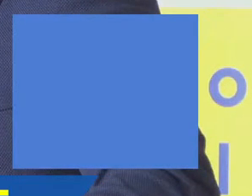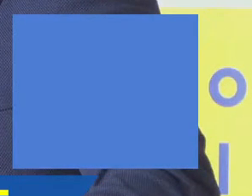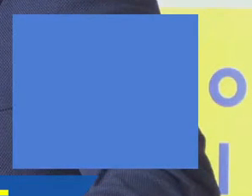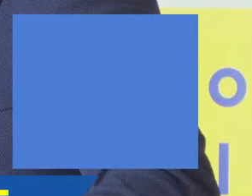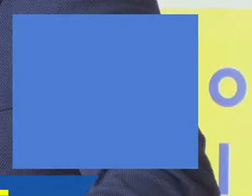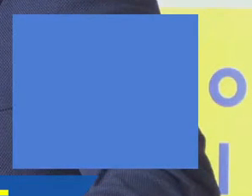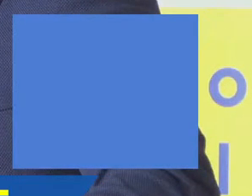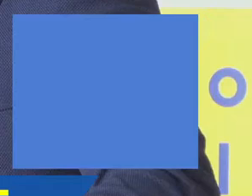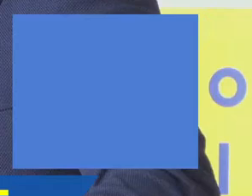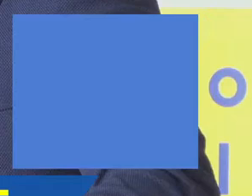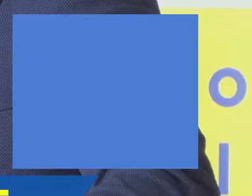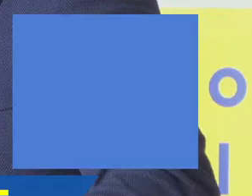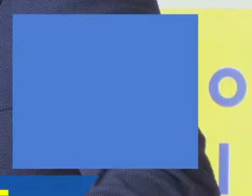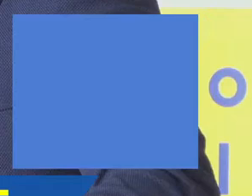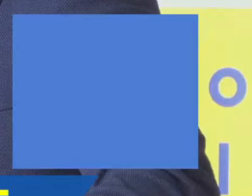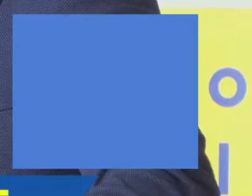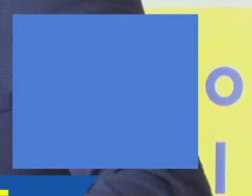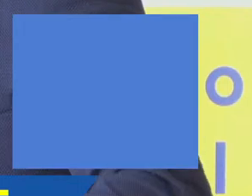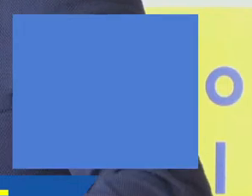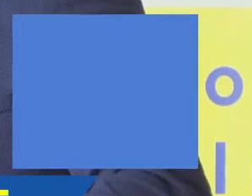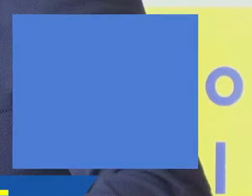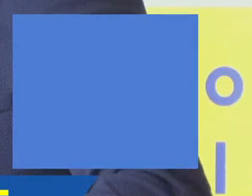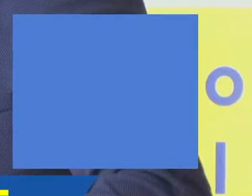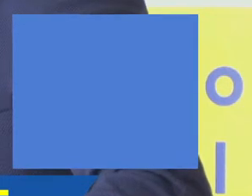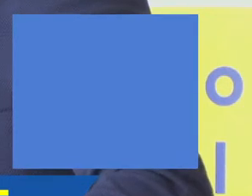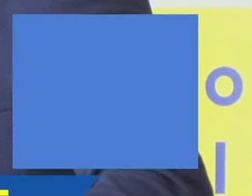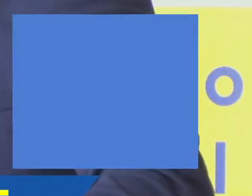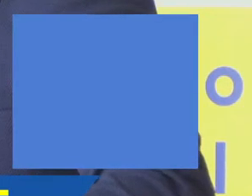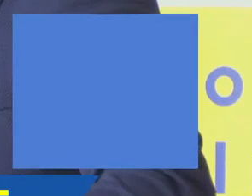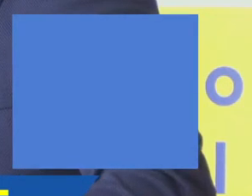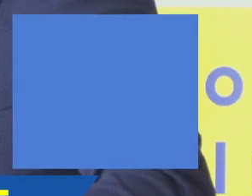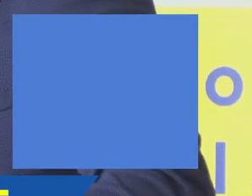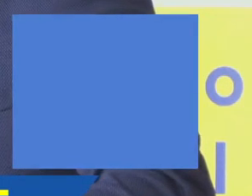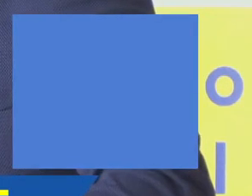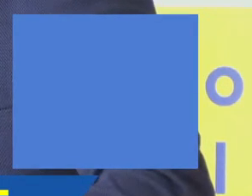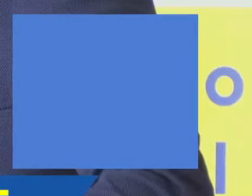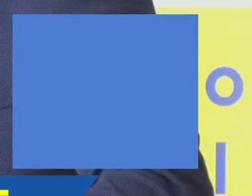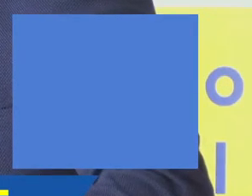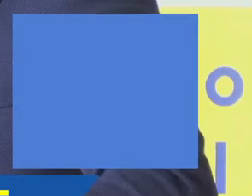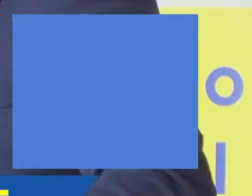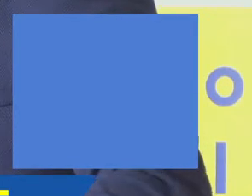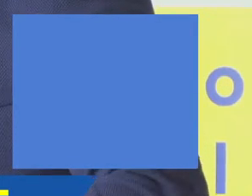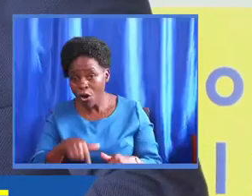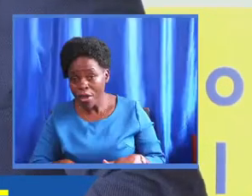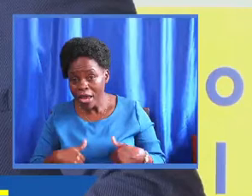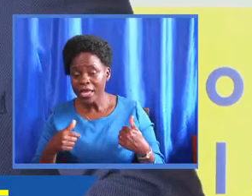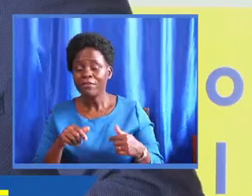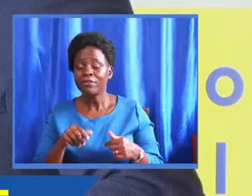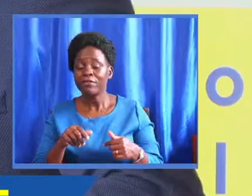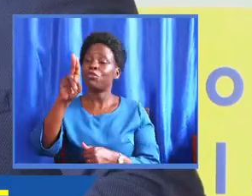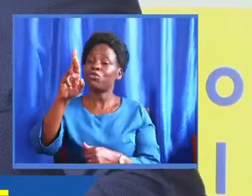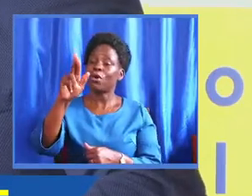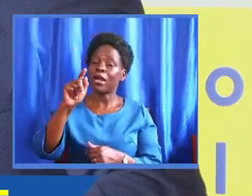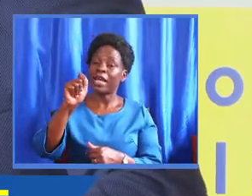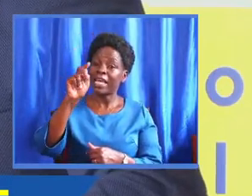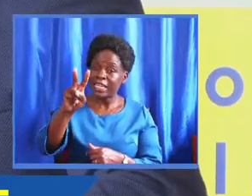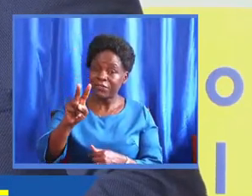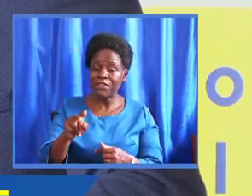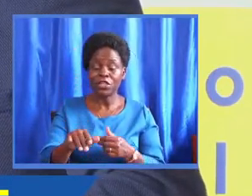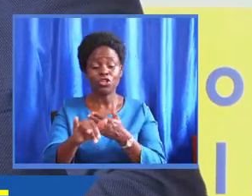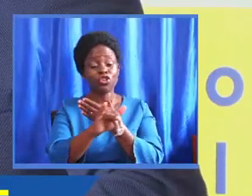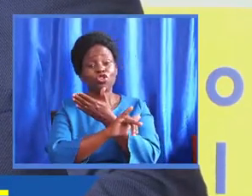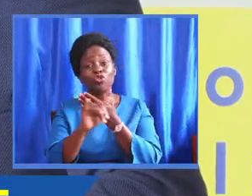in Nakawa. We are in Sendaula Hall. On Twitter, we are live on Twitter Spaces, as well as URA TV on